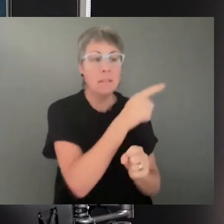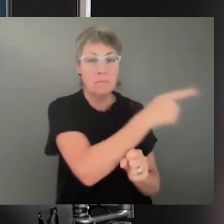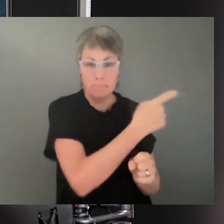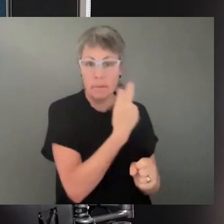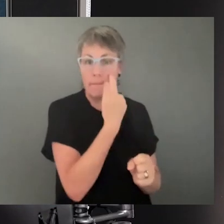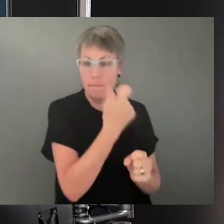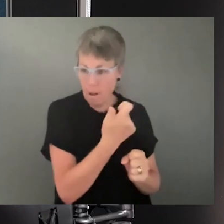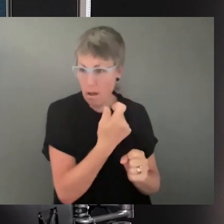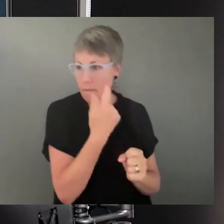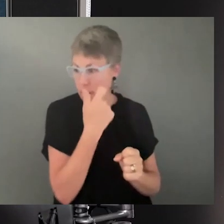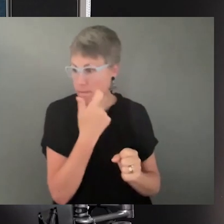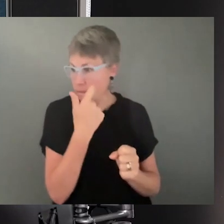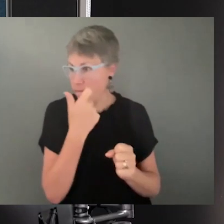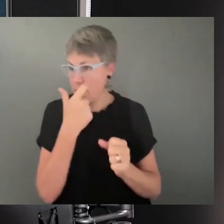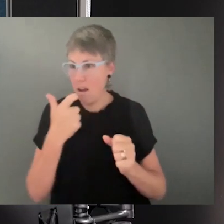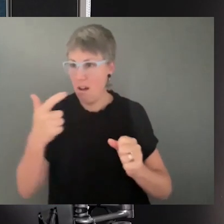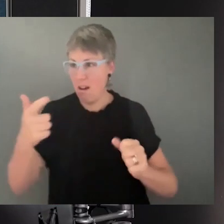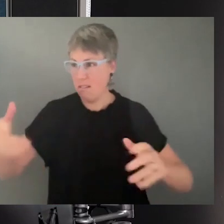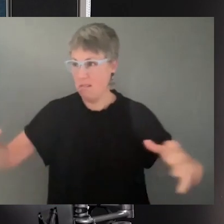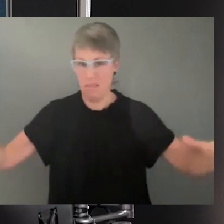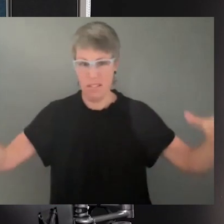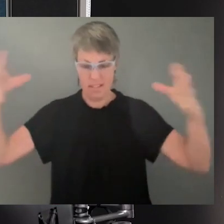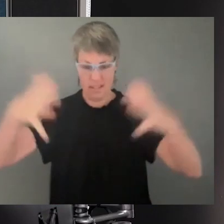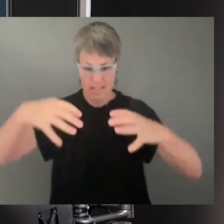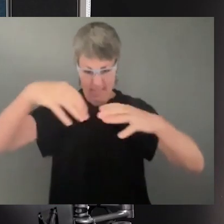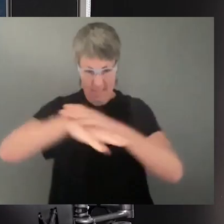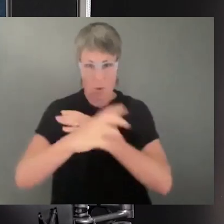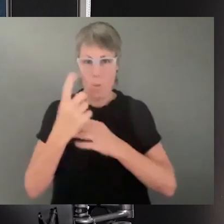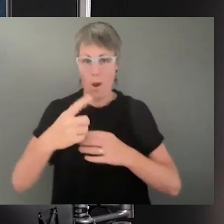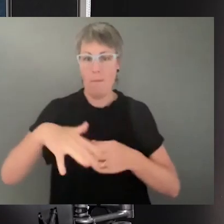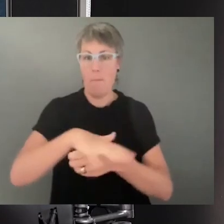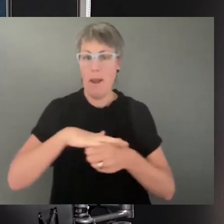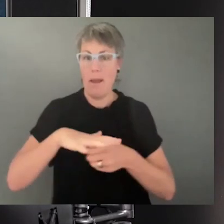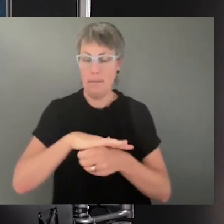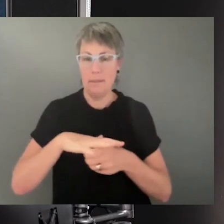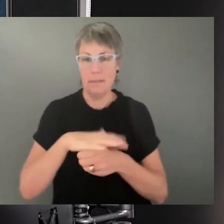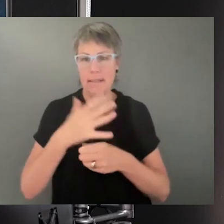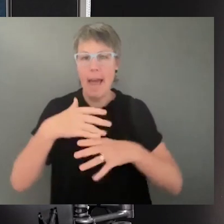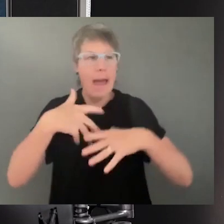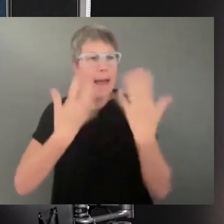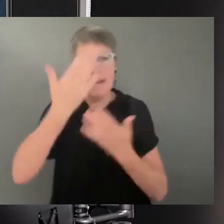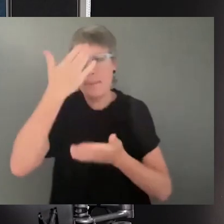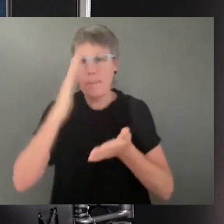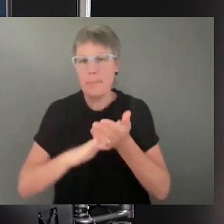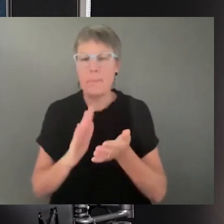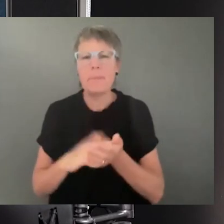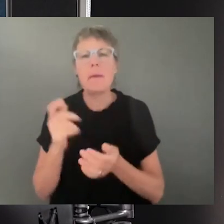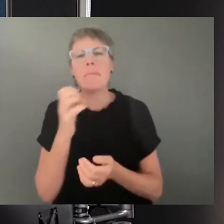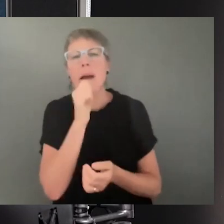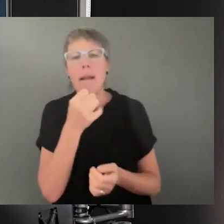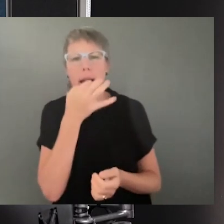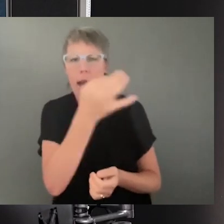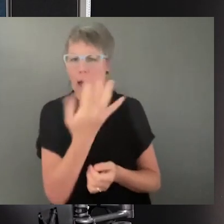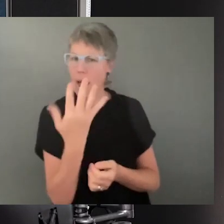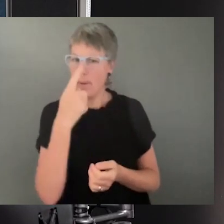So we're not saying it's a comprehensive archive for a number of reasons. What's been held, what's been collected. There's 8,000 names